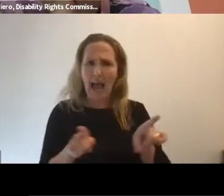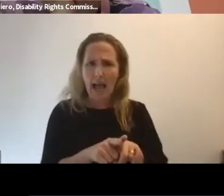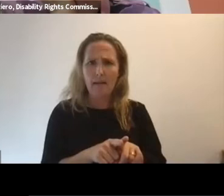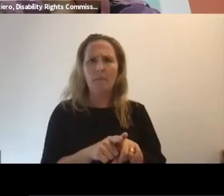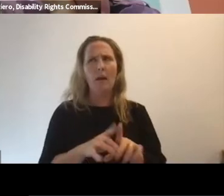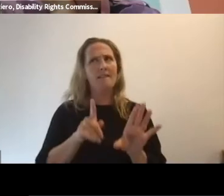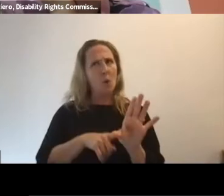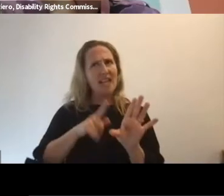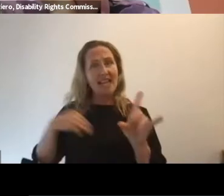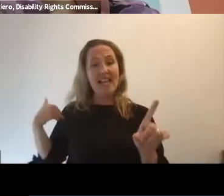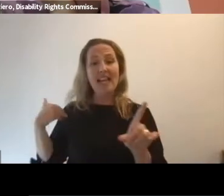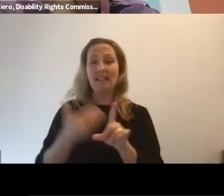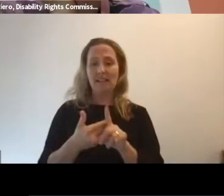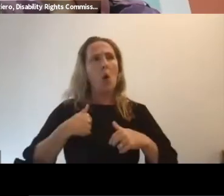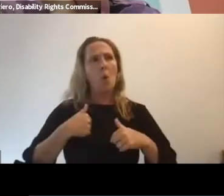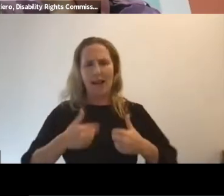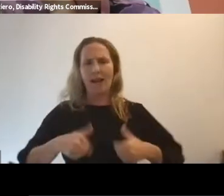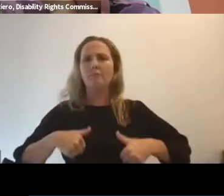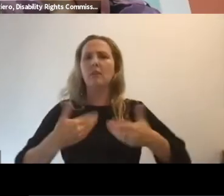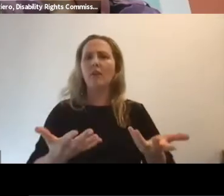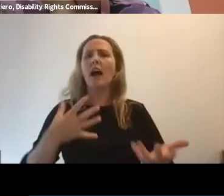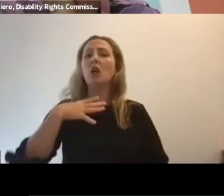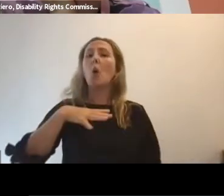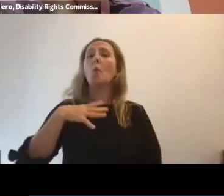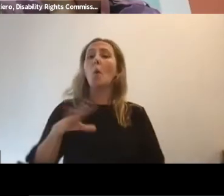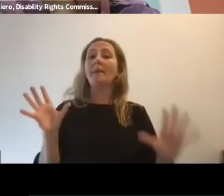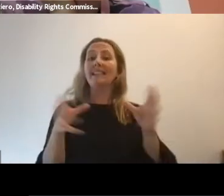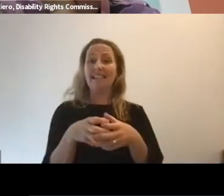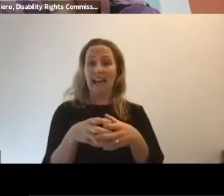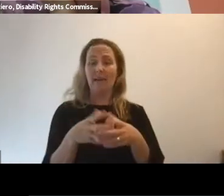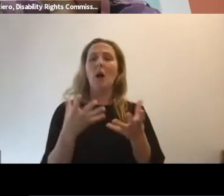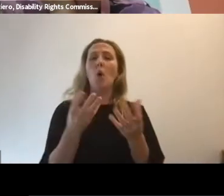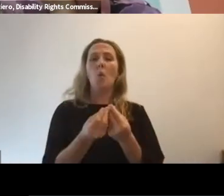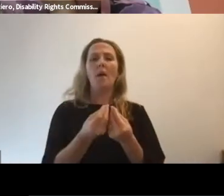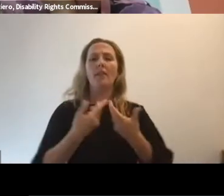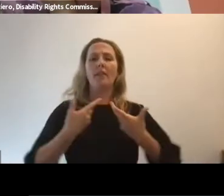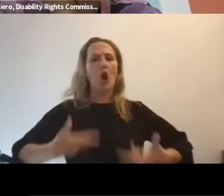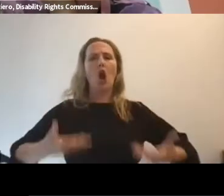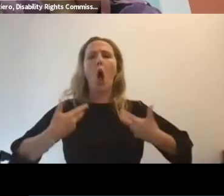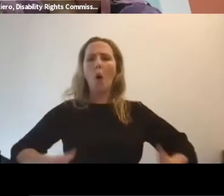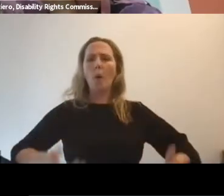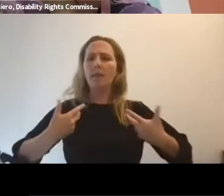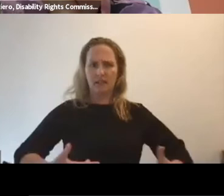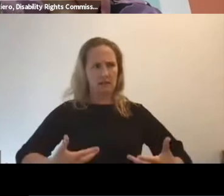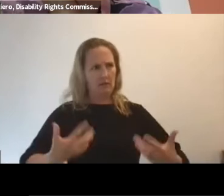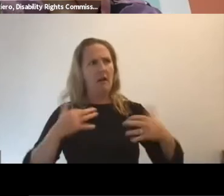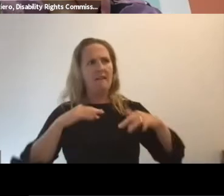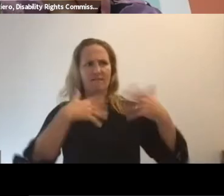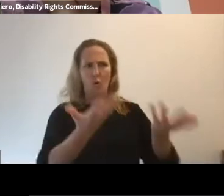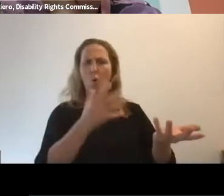years provide women's teams with gear that had been created for male